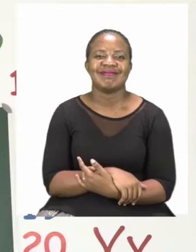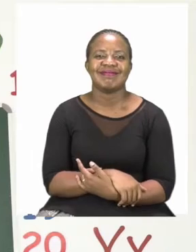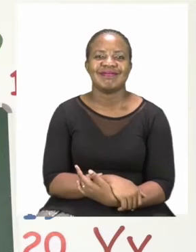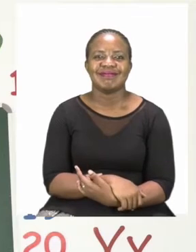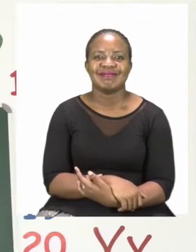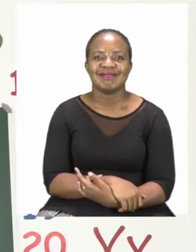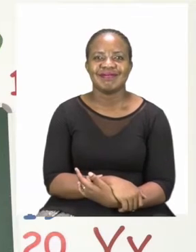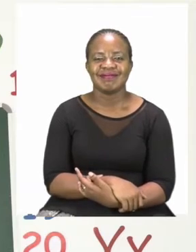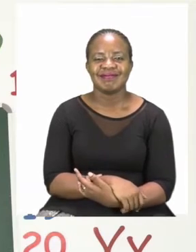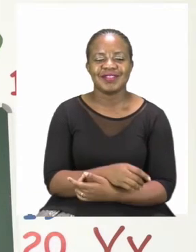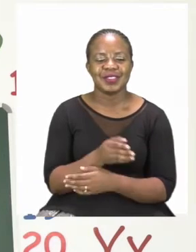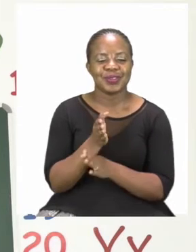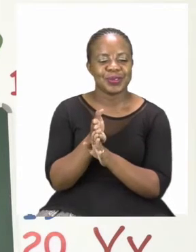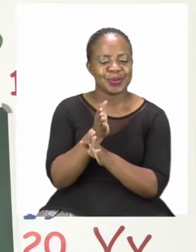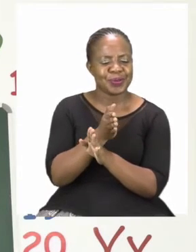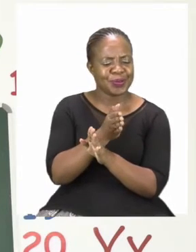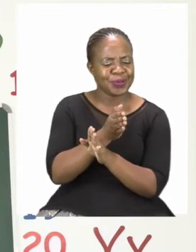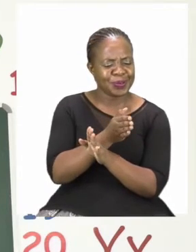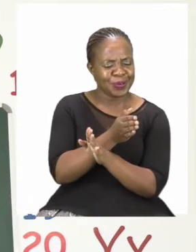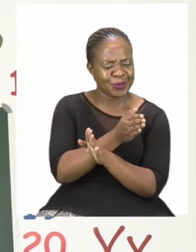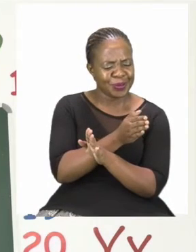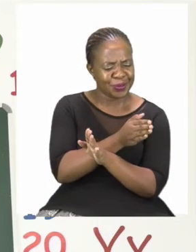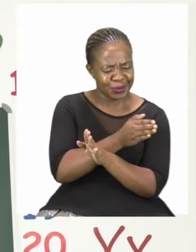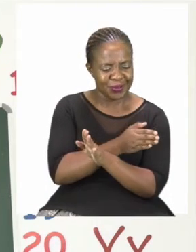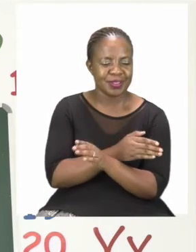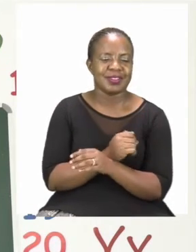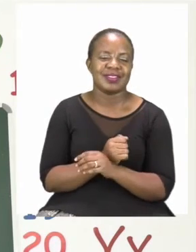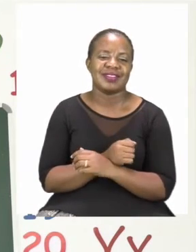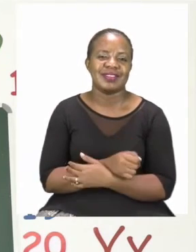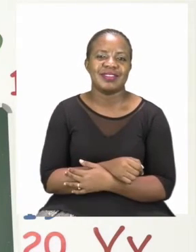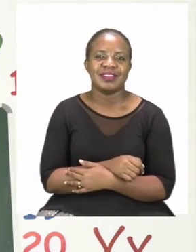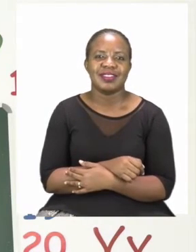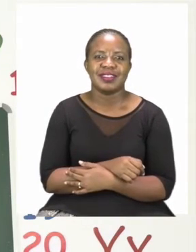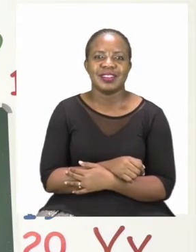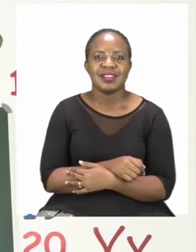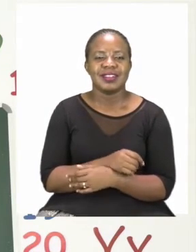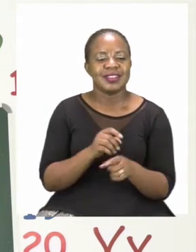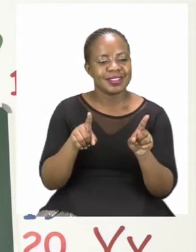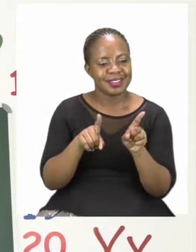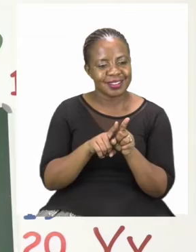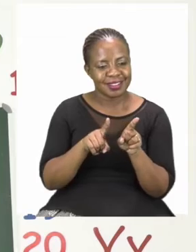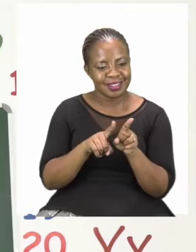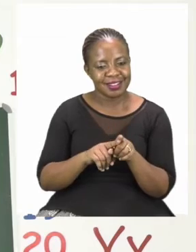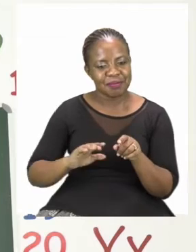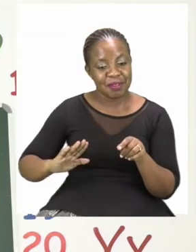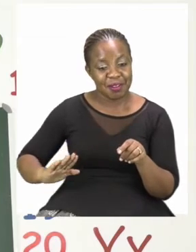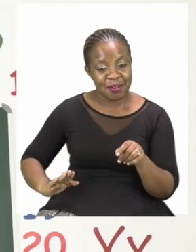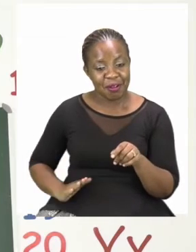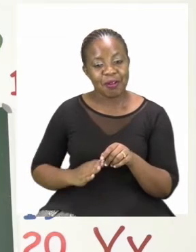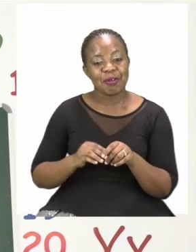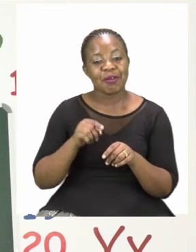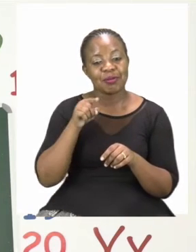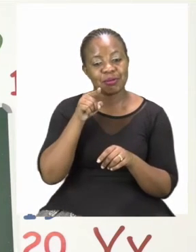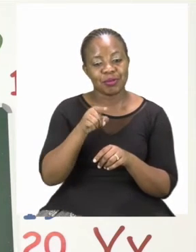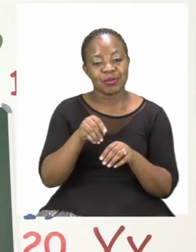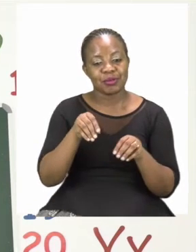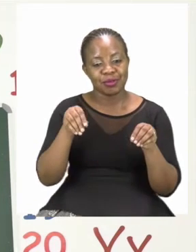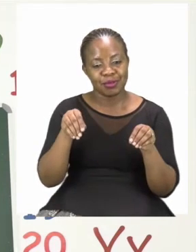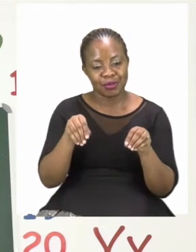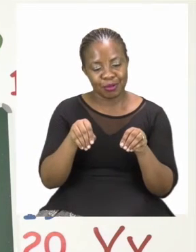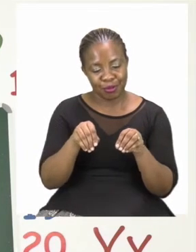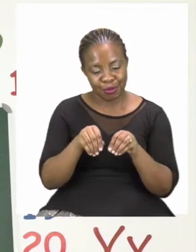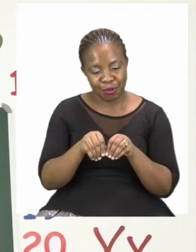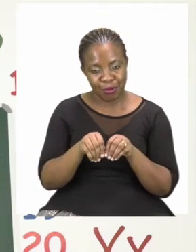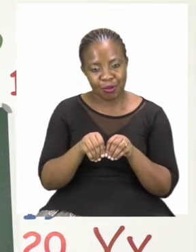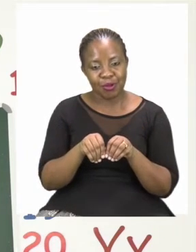1. So we have managed to count backwards. And that's what I want you to do. That way you'll be able to fill in